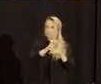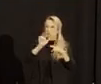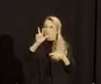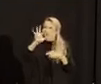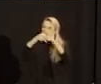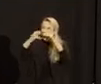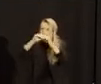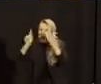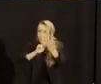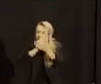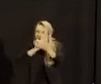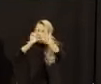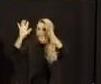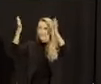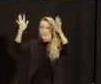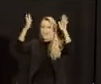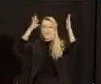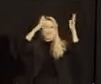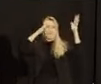hour.